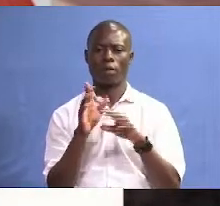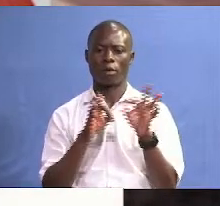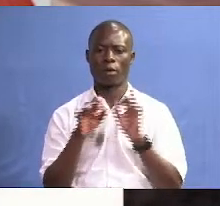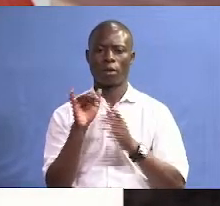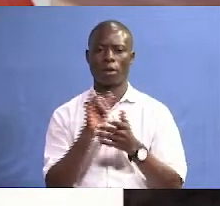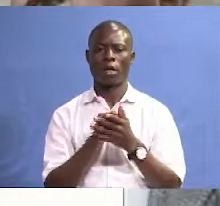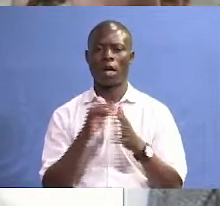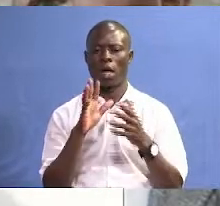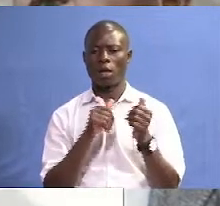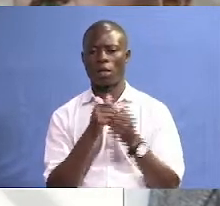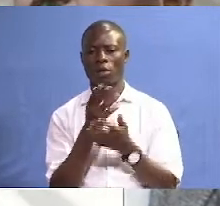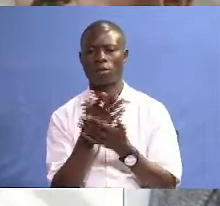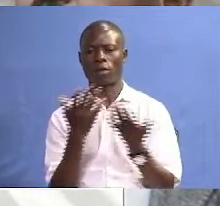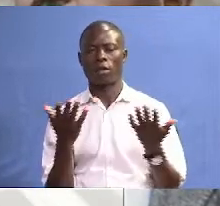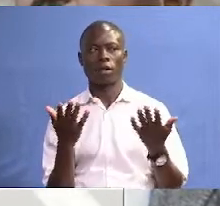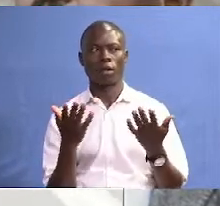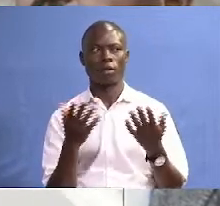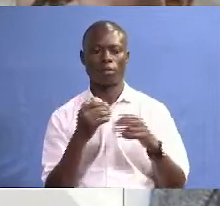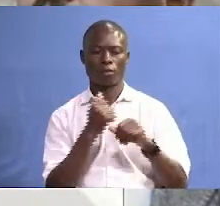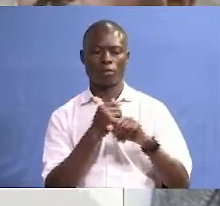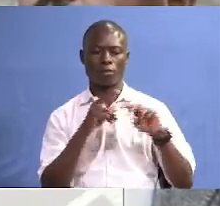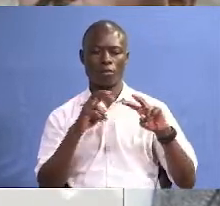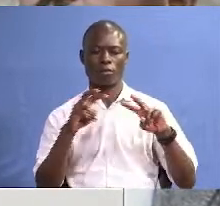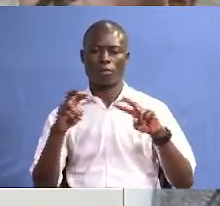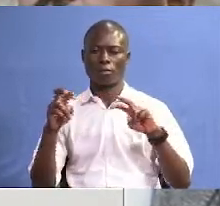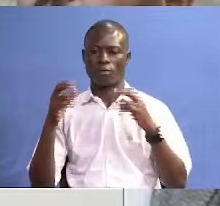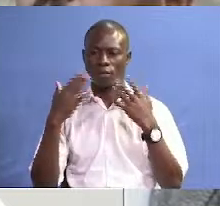of stolen items. Tumefanya consultation